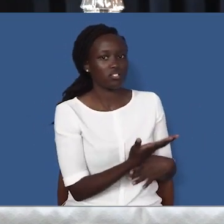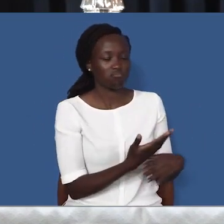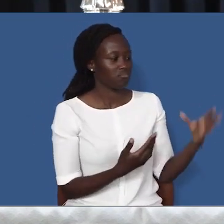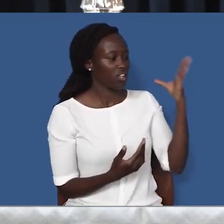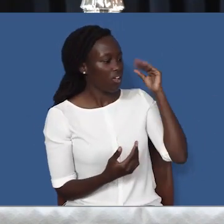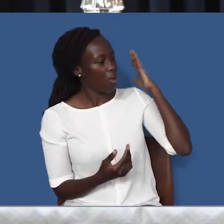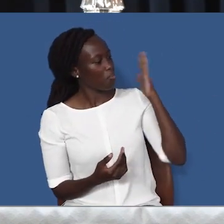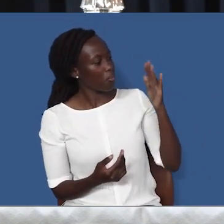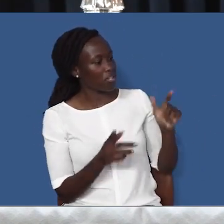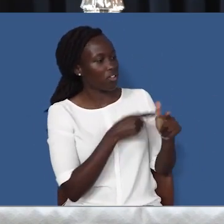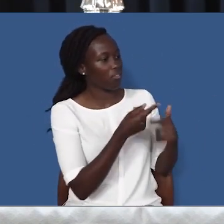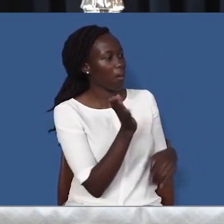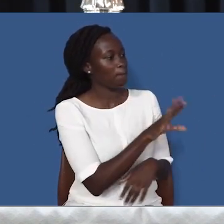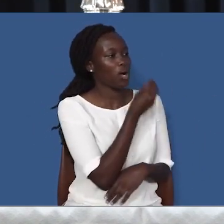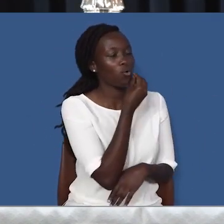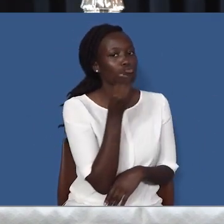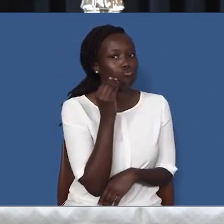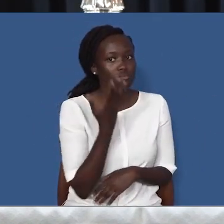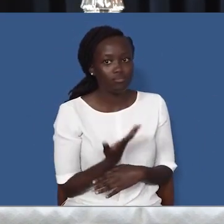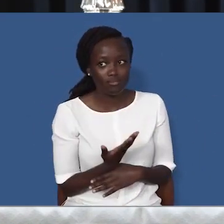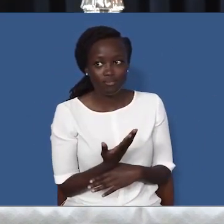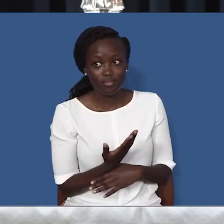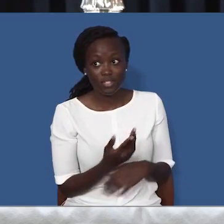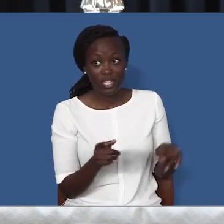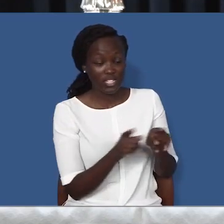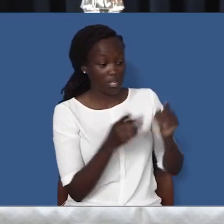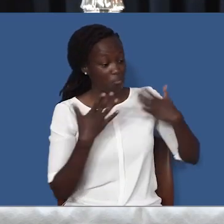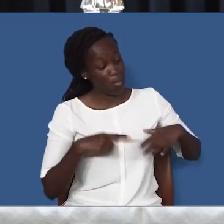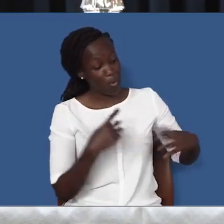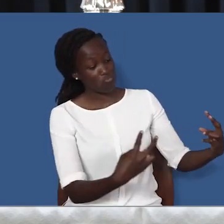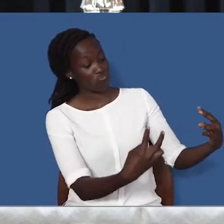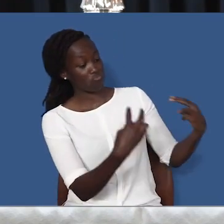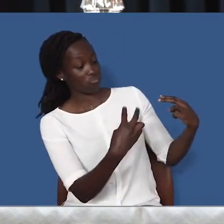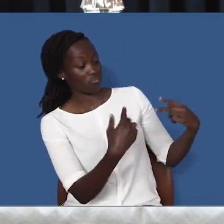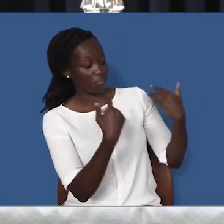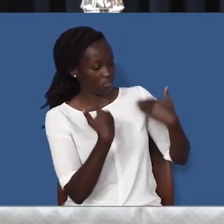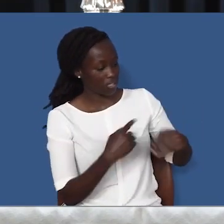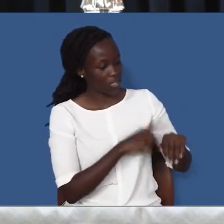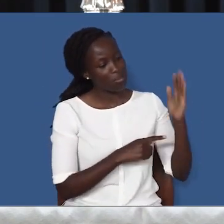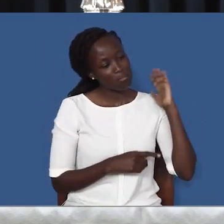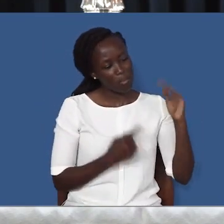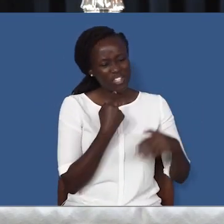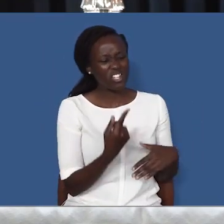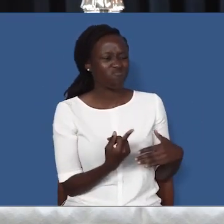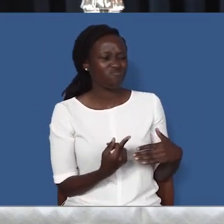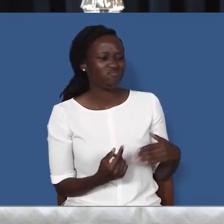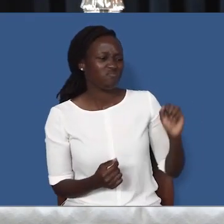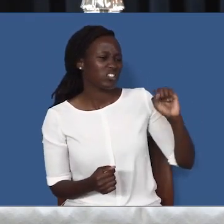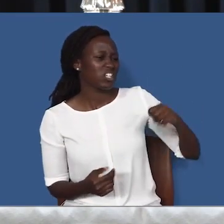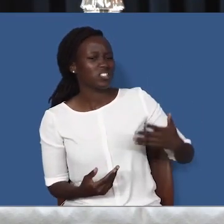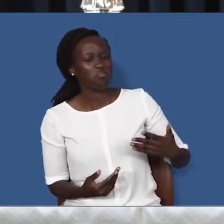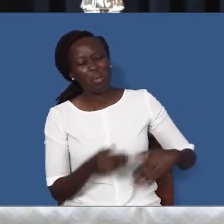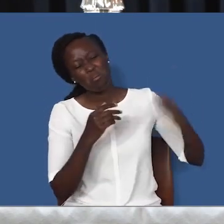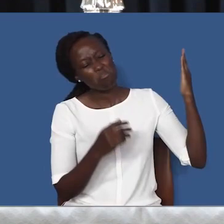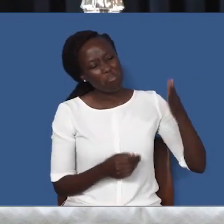hear the word of God and go home. A replica of those who are watching me right now, who are saying, oh, it's those